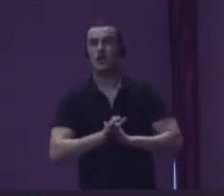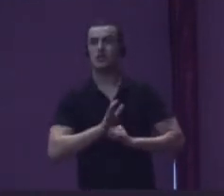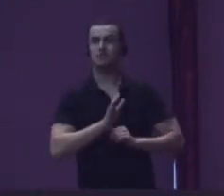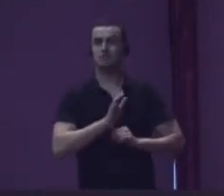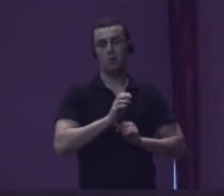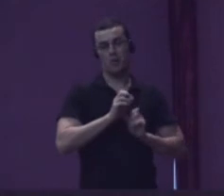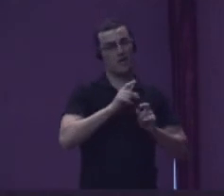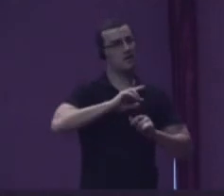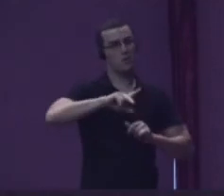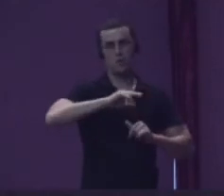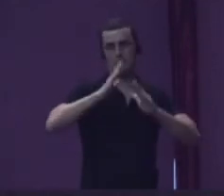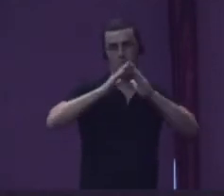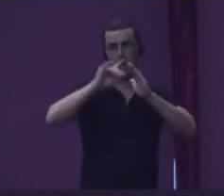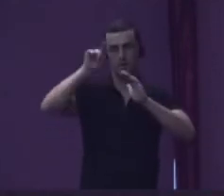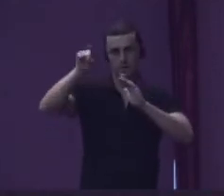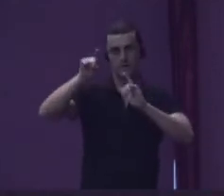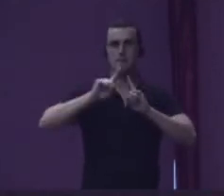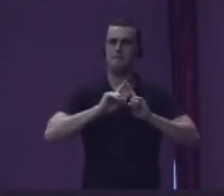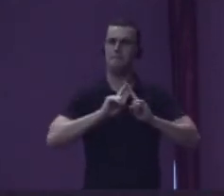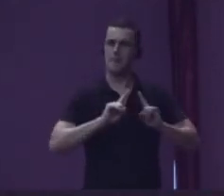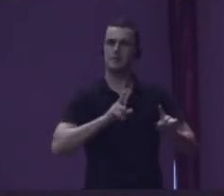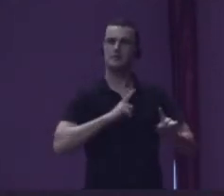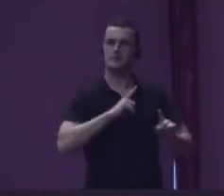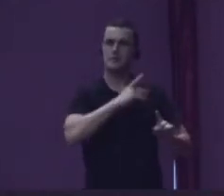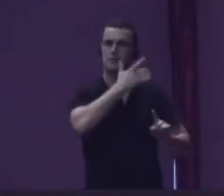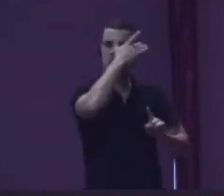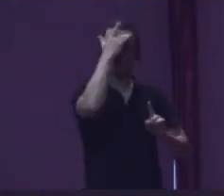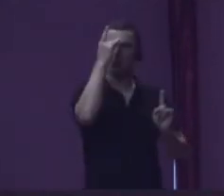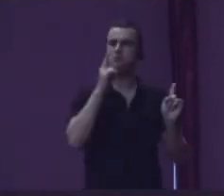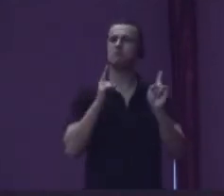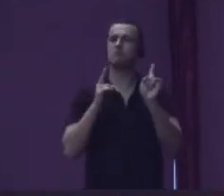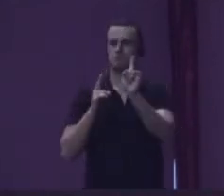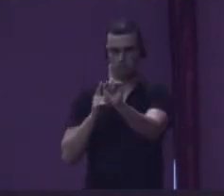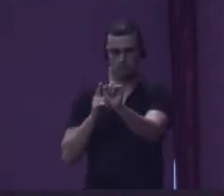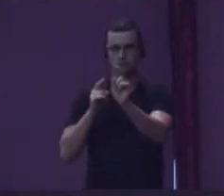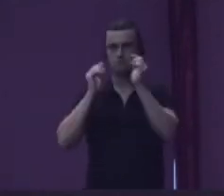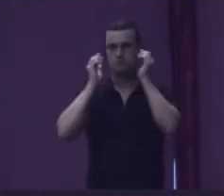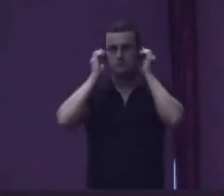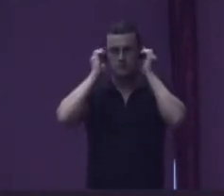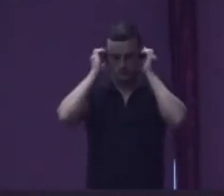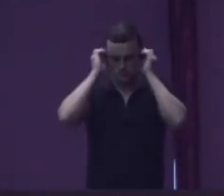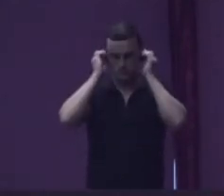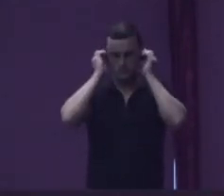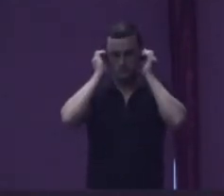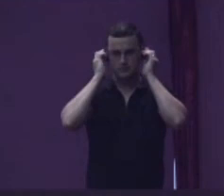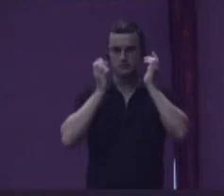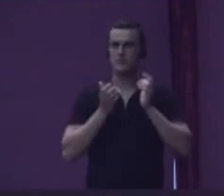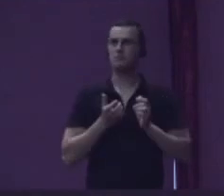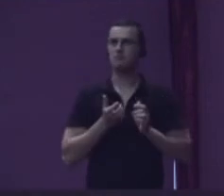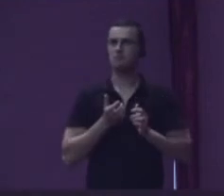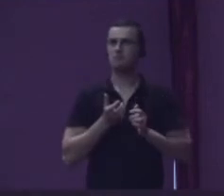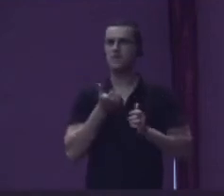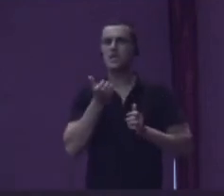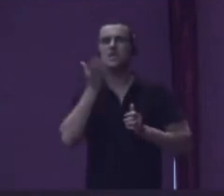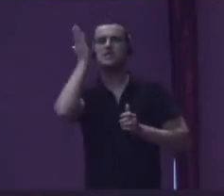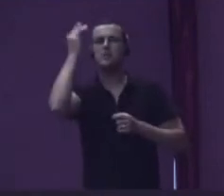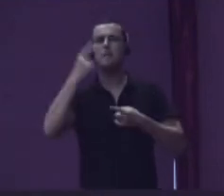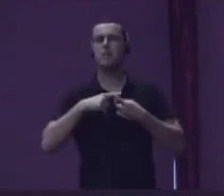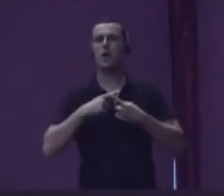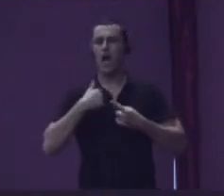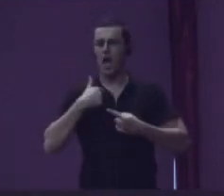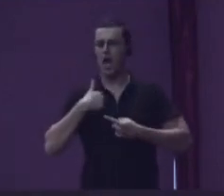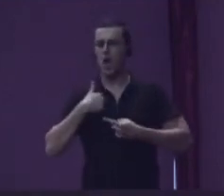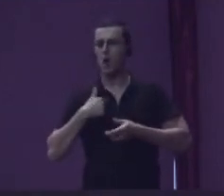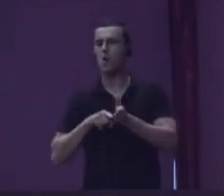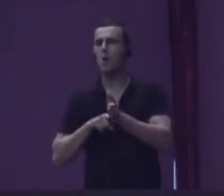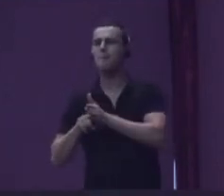got very defensive and wanted to know why I was asking these questions. She had the training, blah, blah, blah, blah.